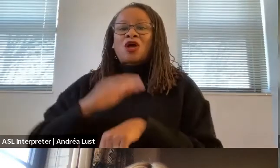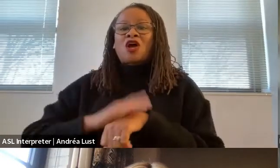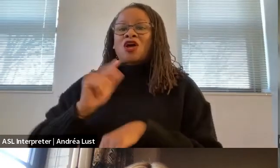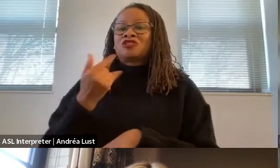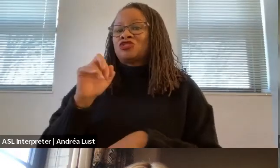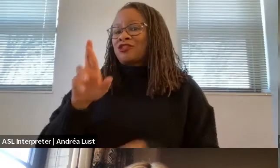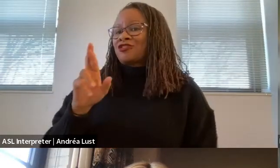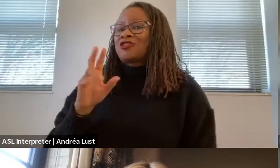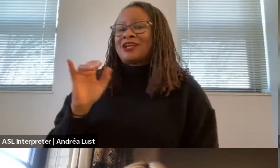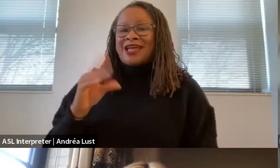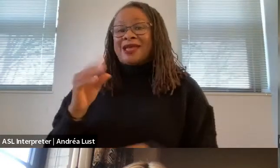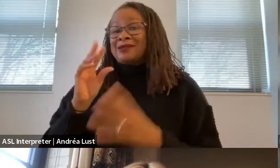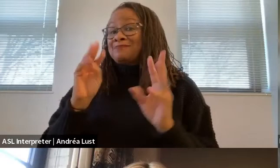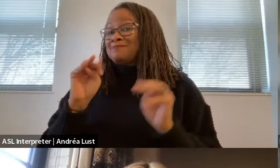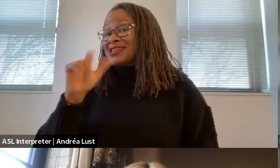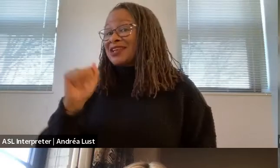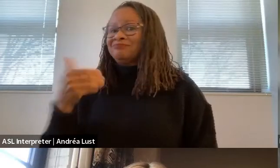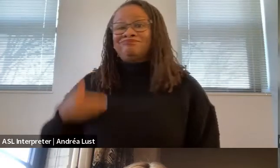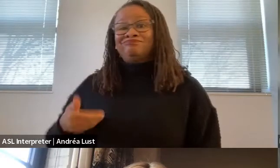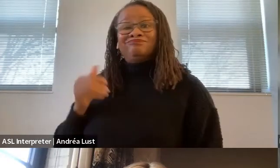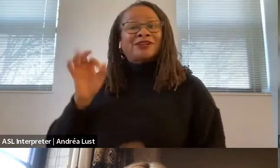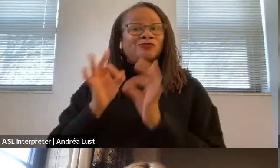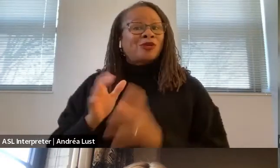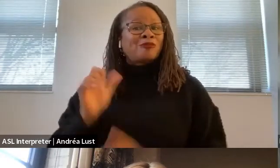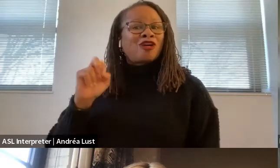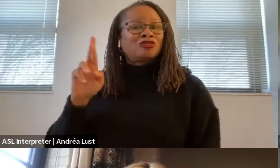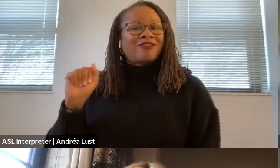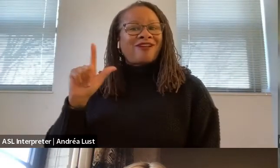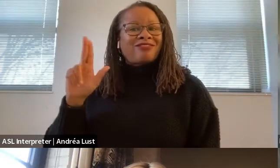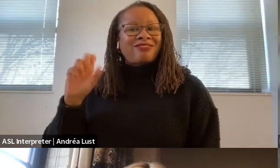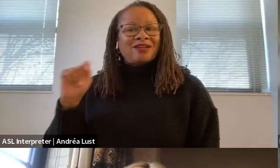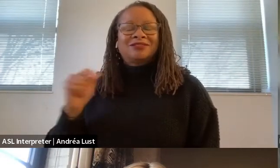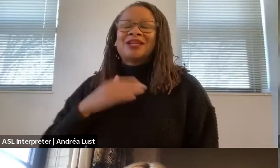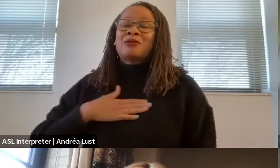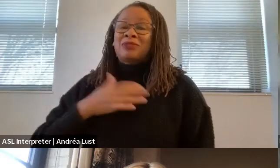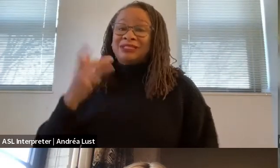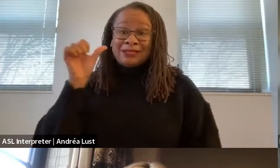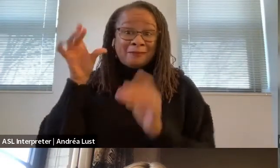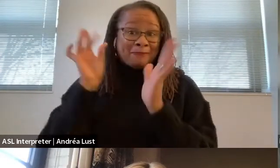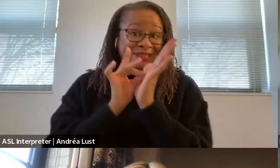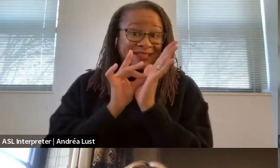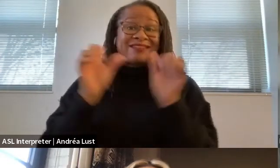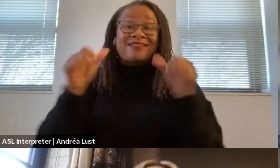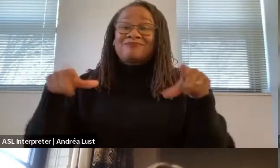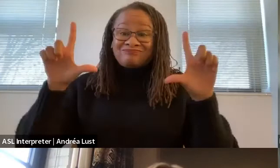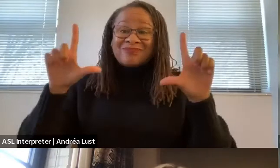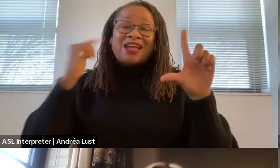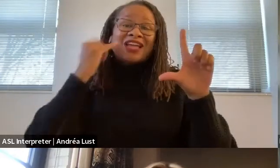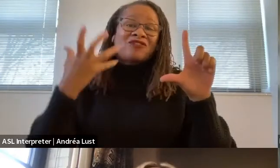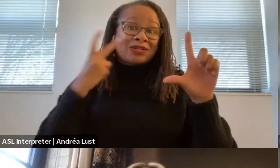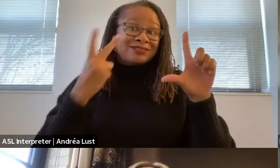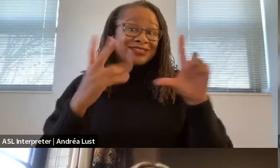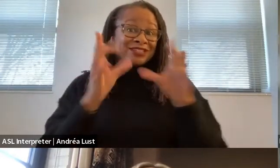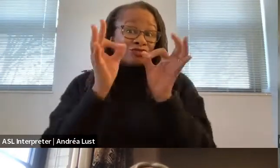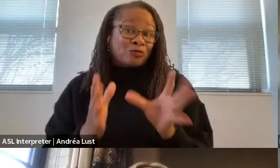esteemed ASL interpreter, Andrea Lust. Please remember to pin Andrea's video if you would like to keep her on